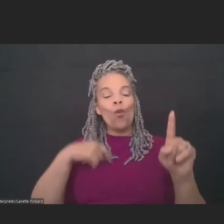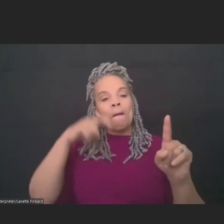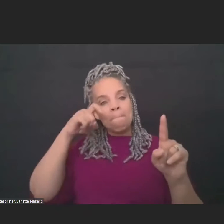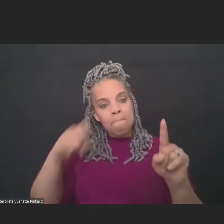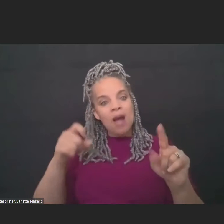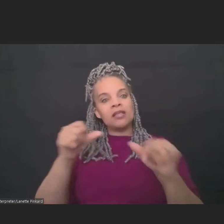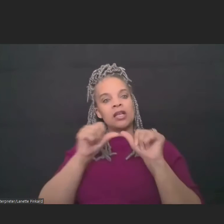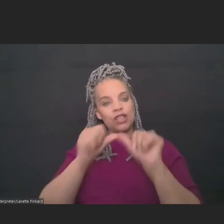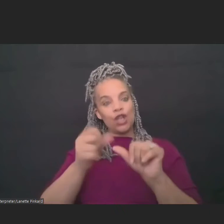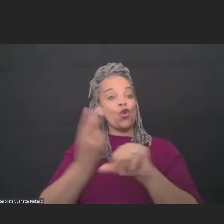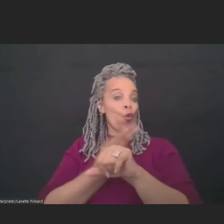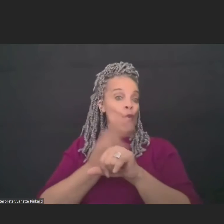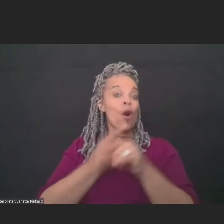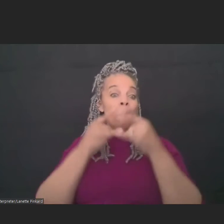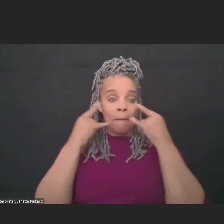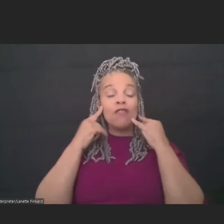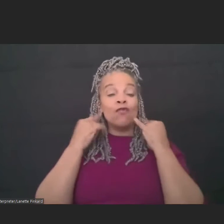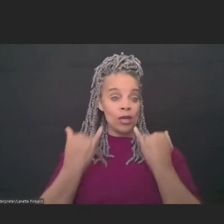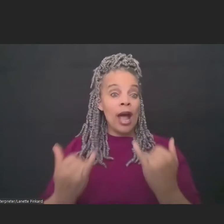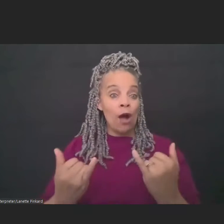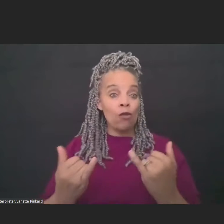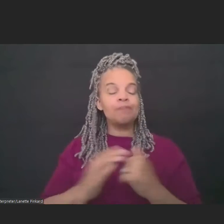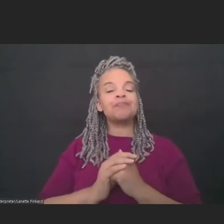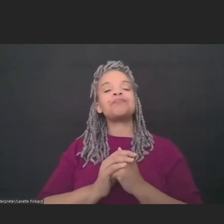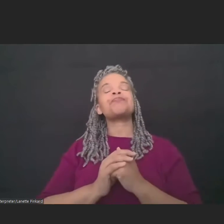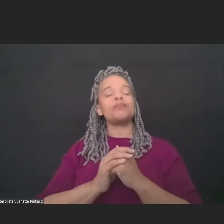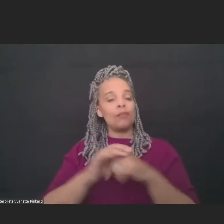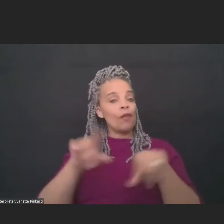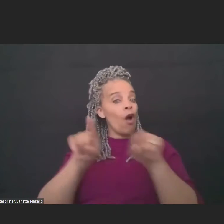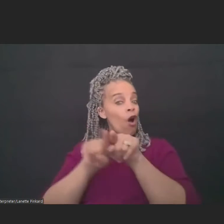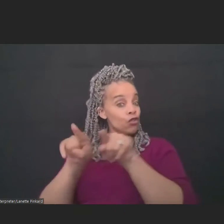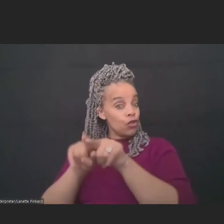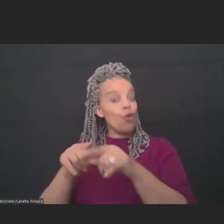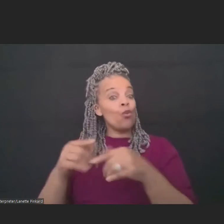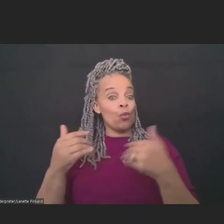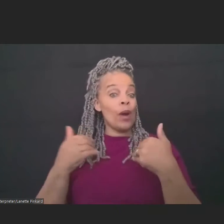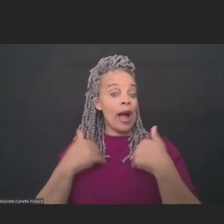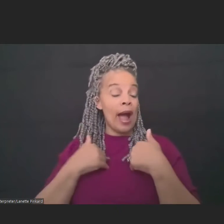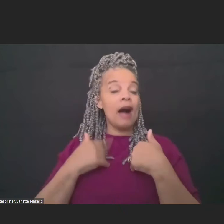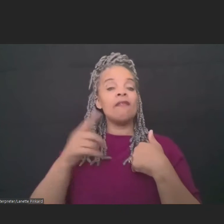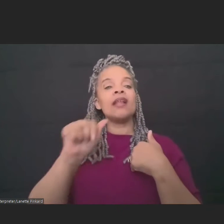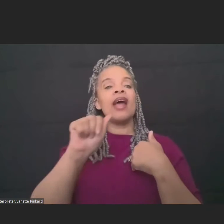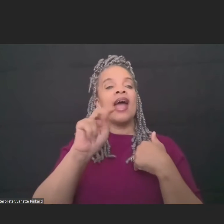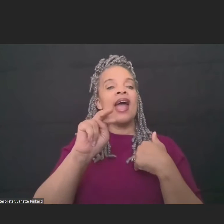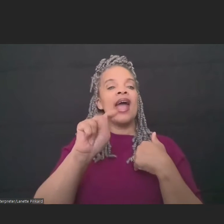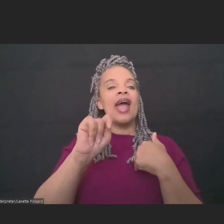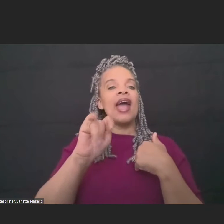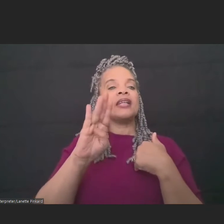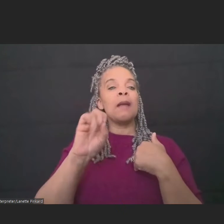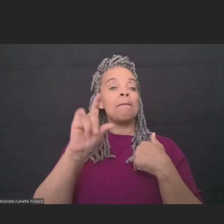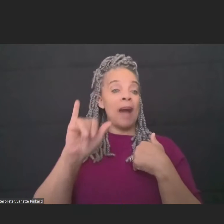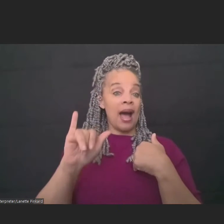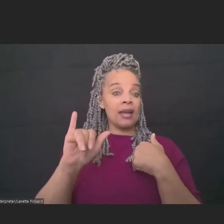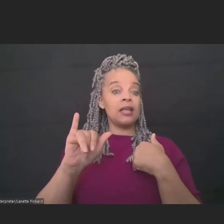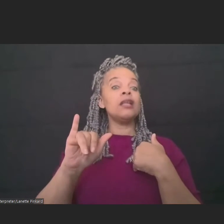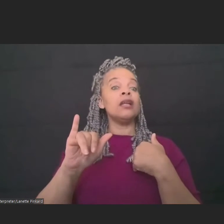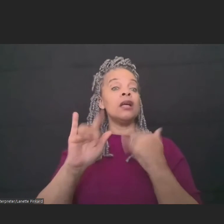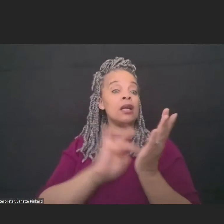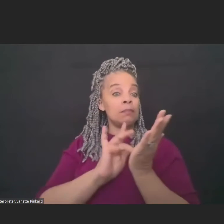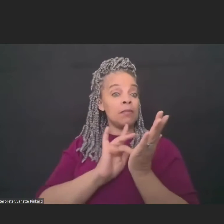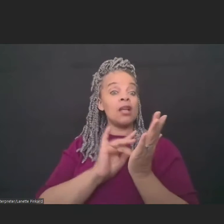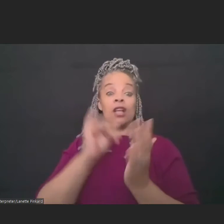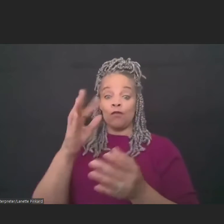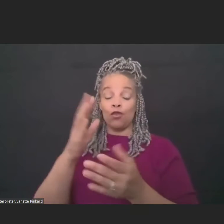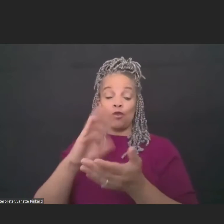wear masks for now. We also have those antibody drugs. So if you do get infected